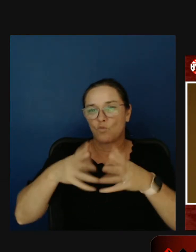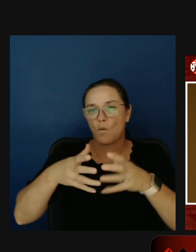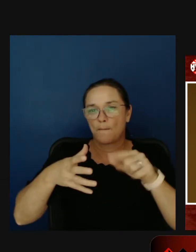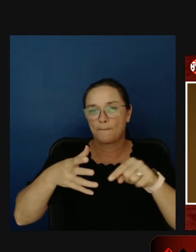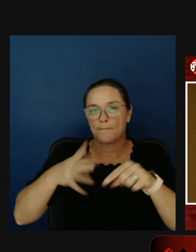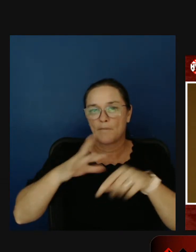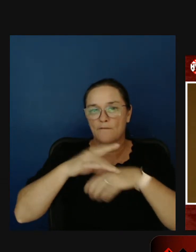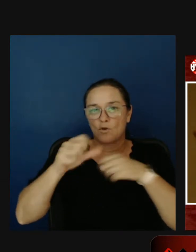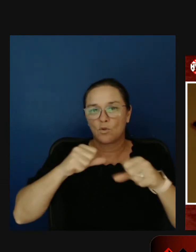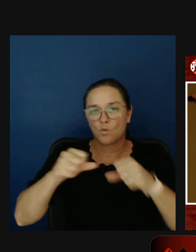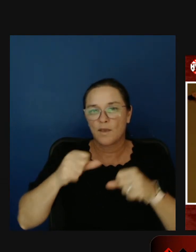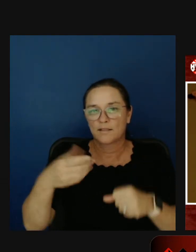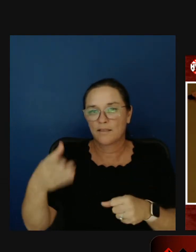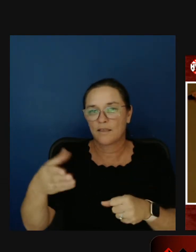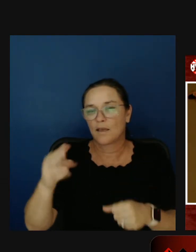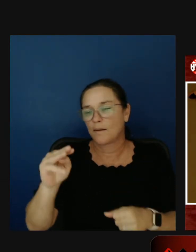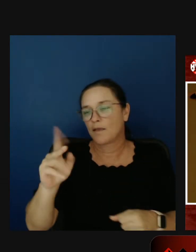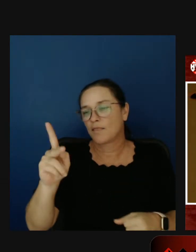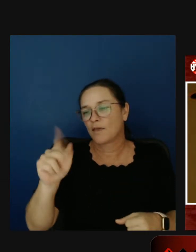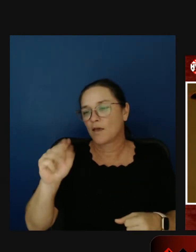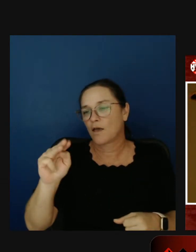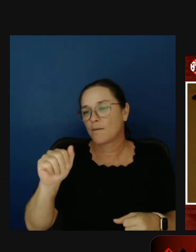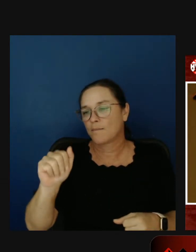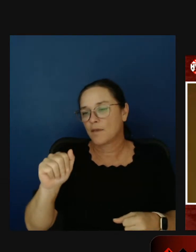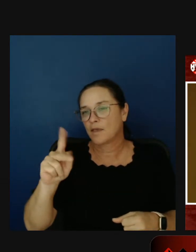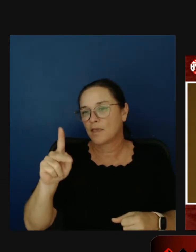the Kamakia Hills as well.